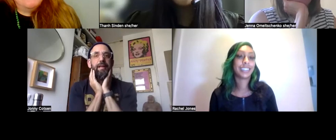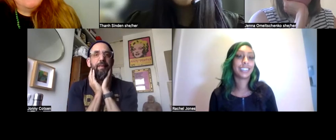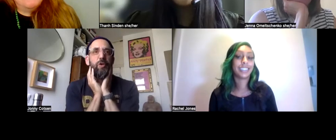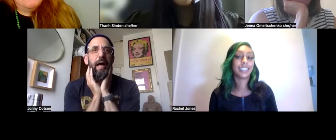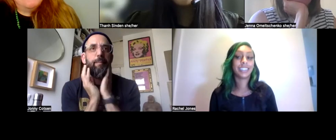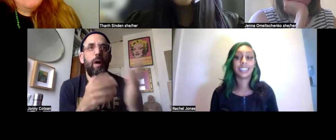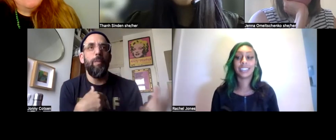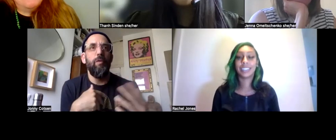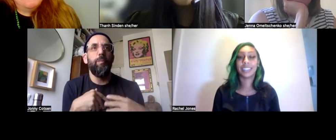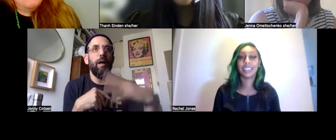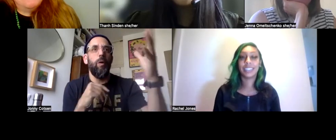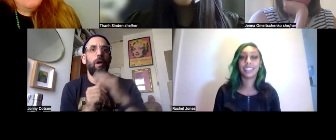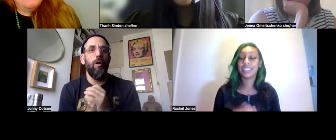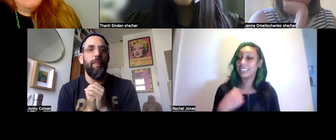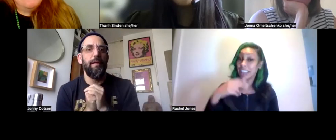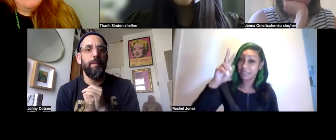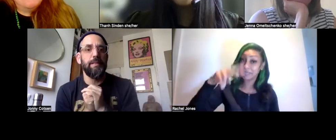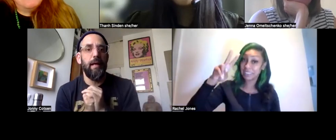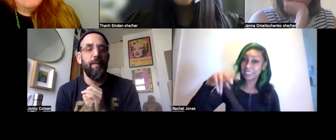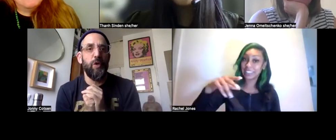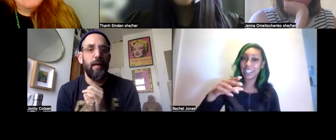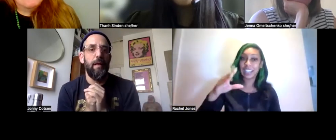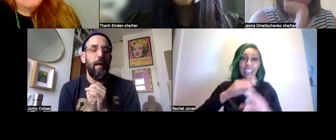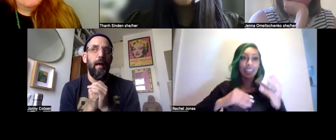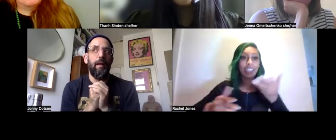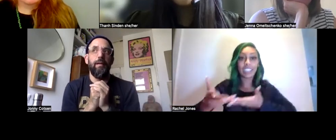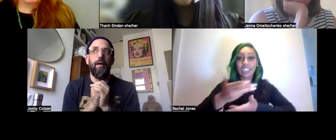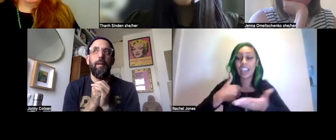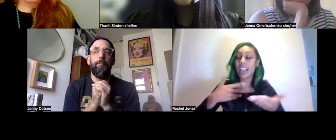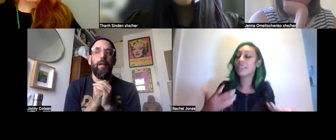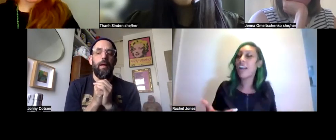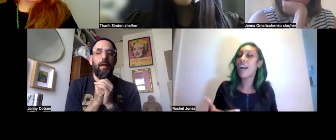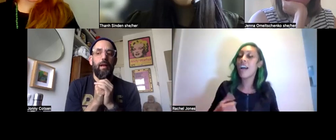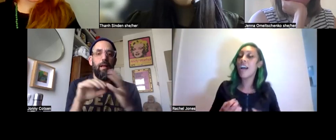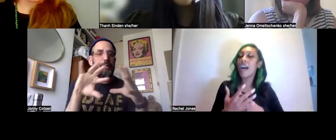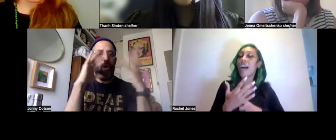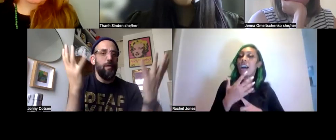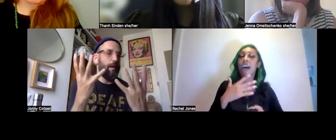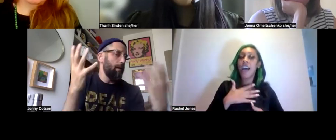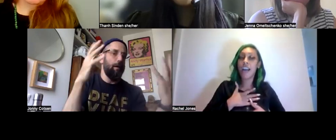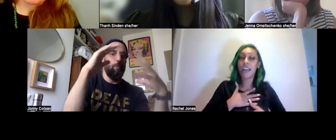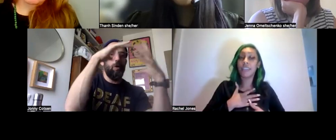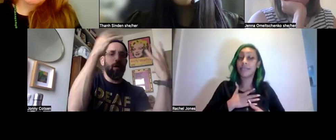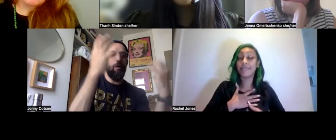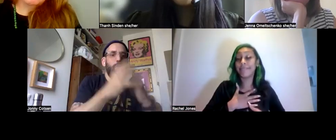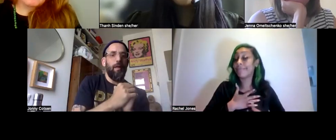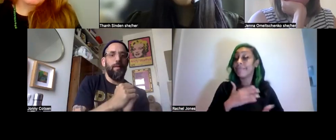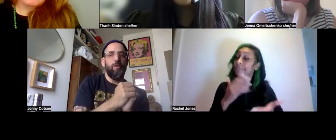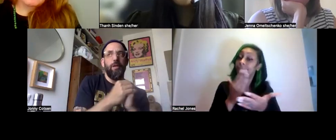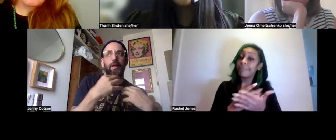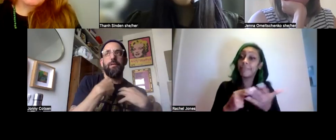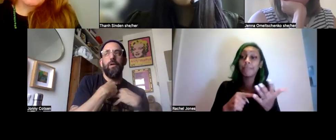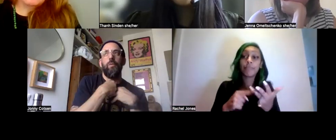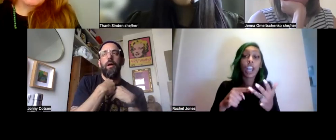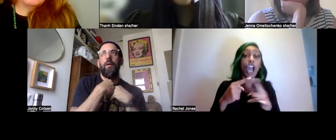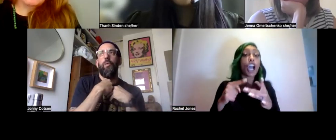I've been reading the chat. I'm quite moved by quite a lot of things going in the chat, and it is toxic working in an